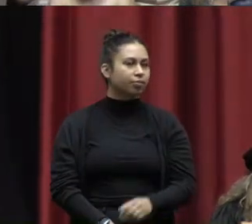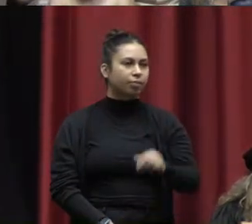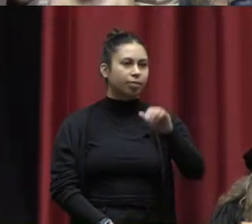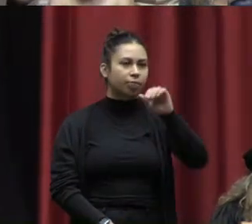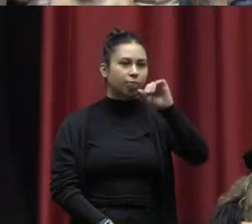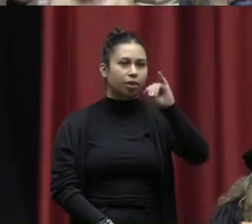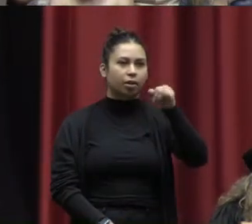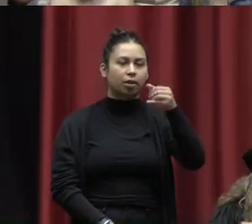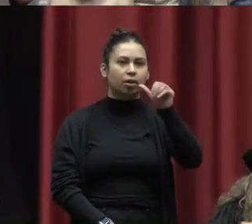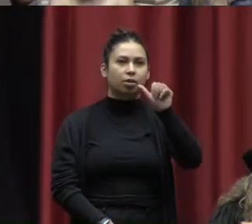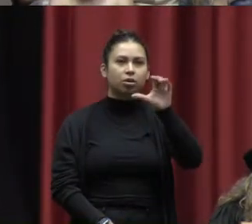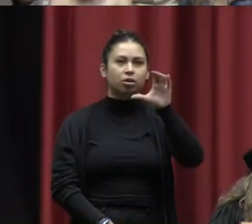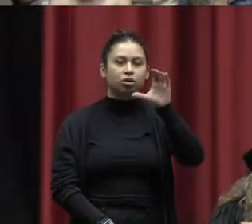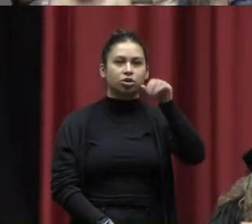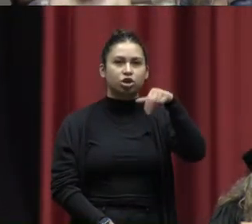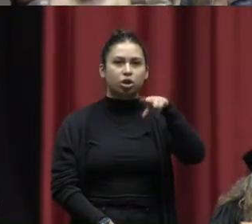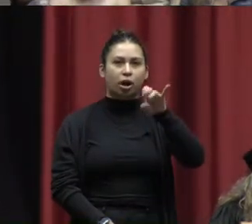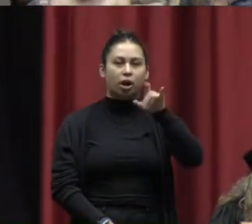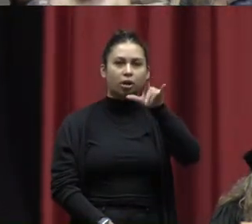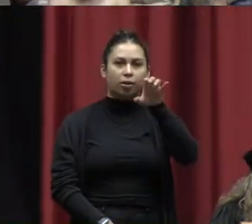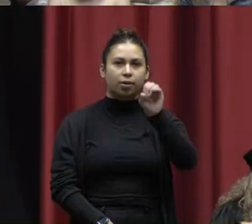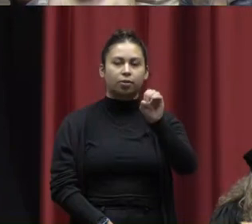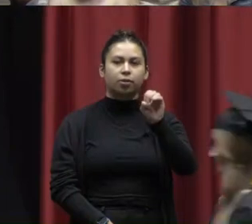Jacqueline Gallegos.